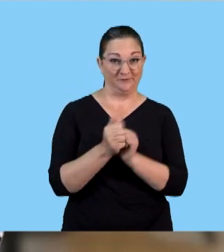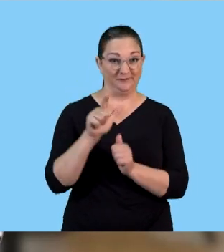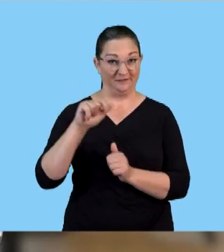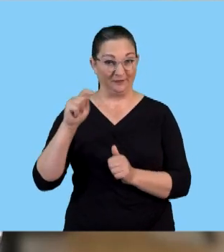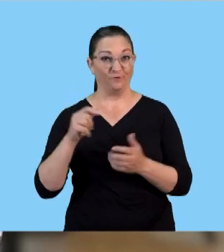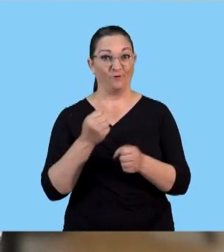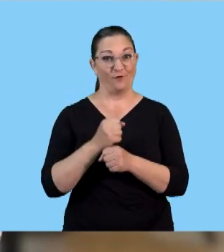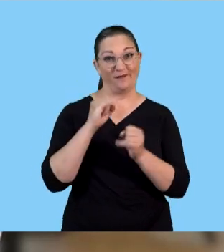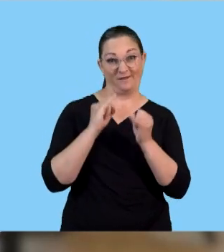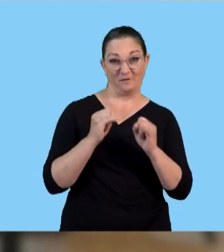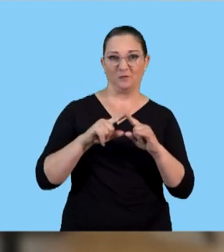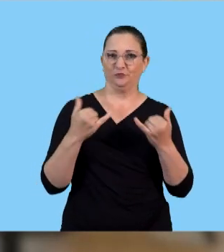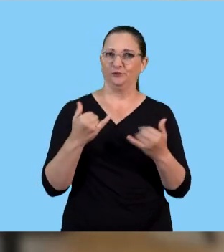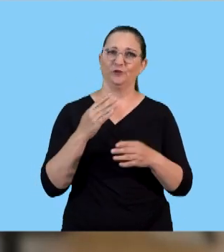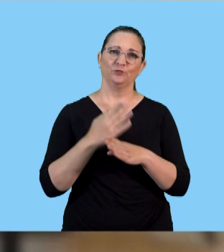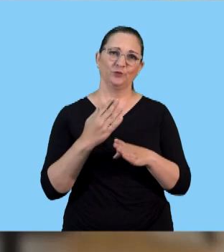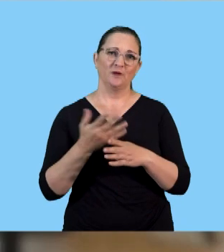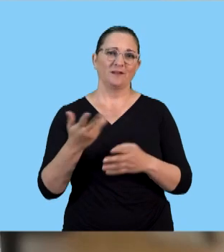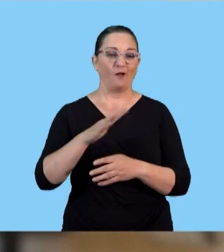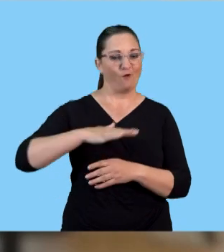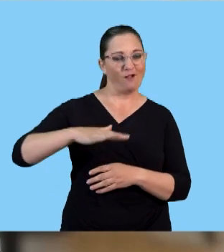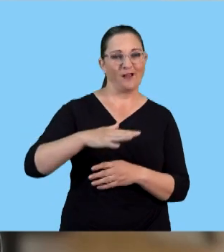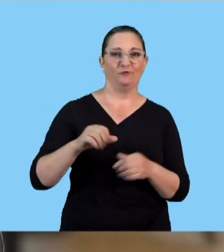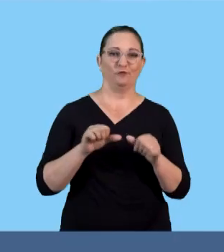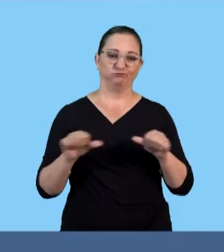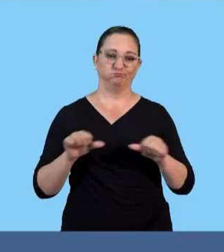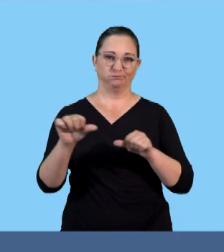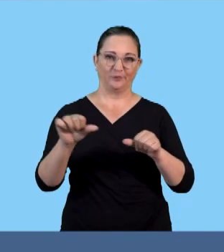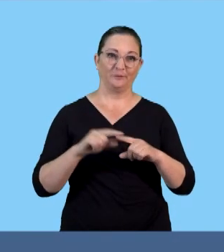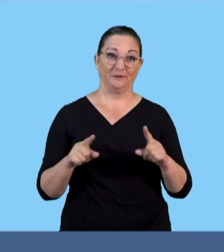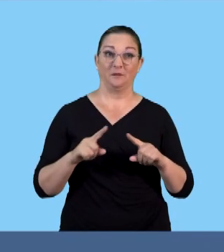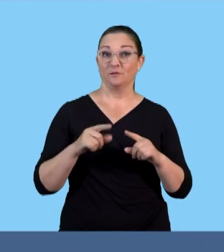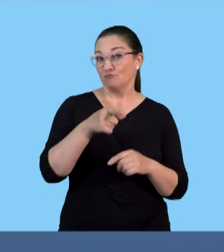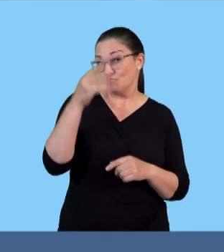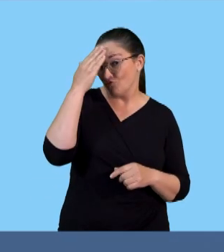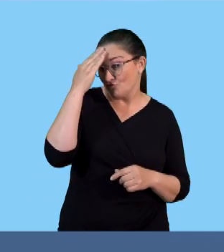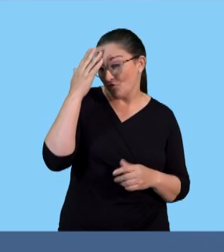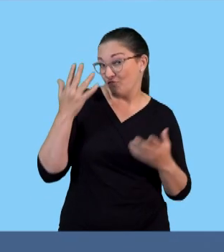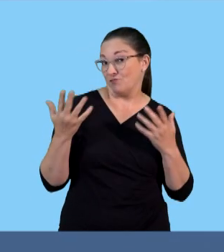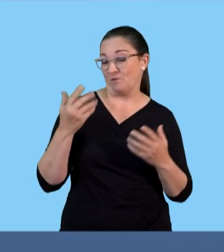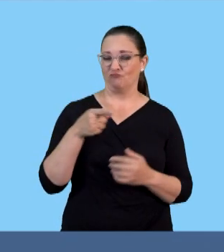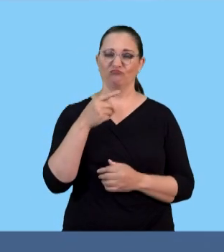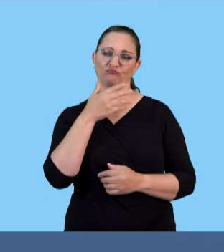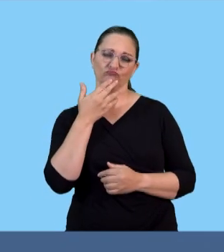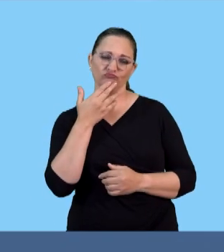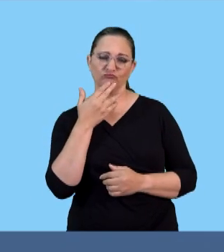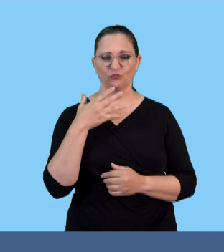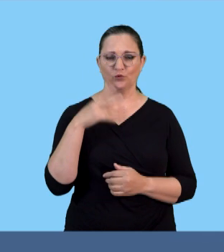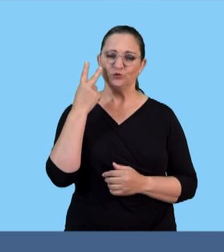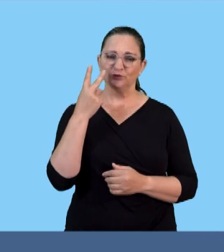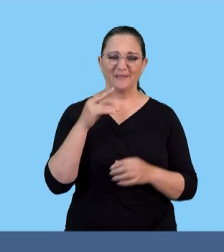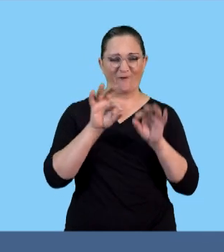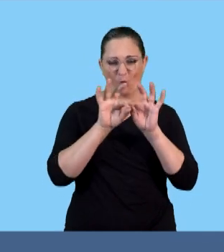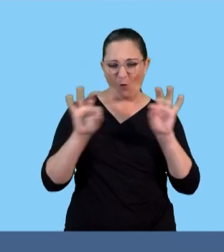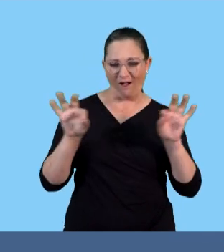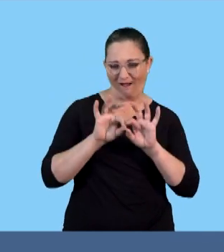will be working on perimeter and area. Now, did you know, if you wanted to know how much wire